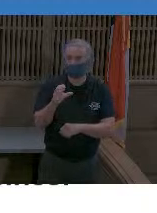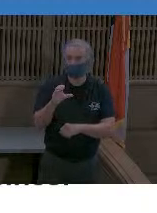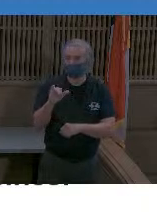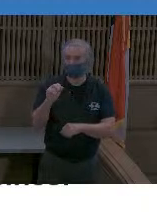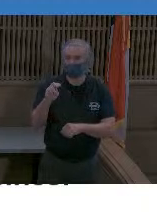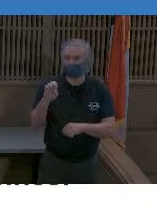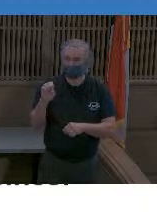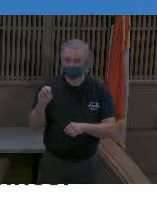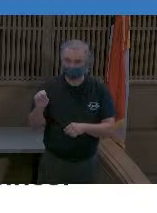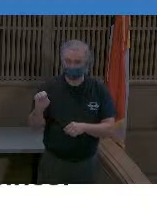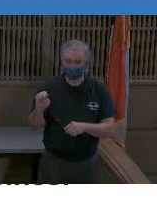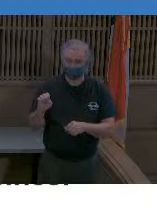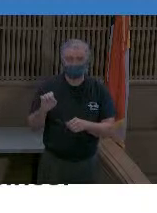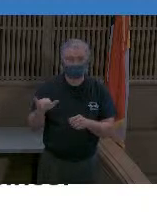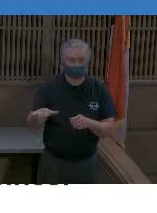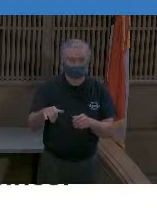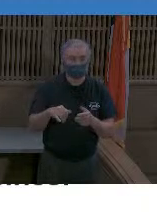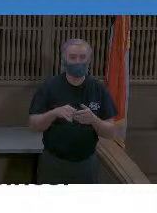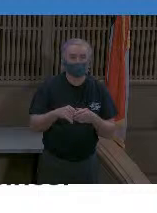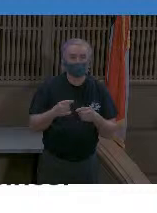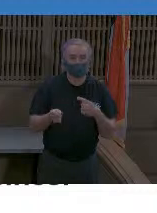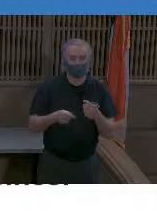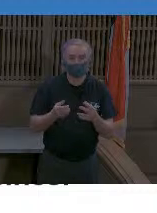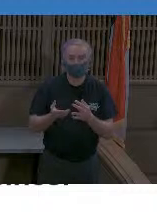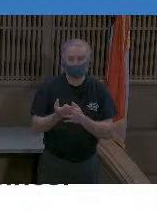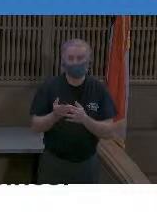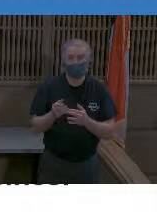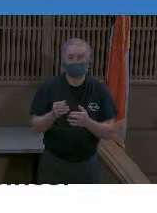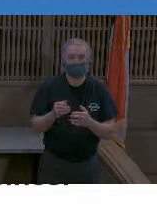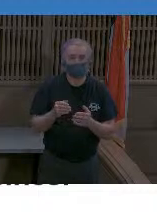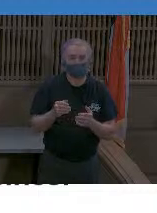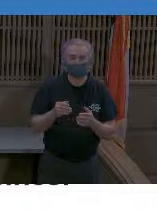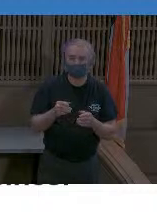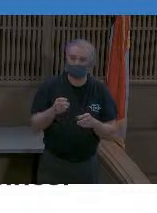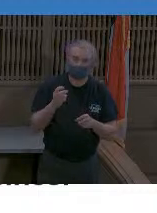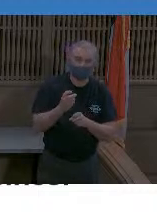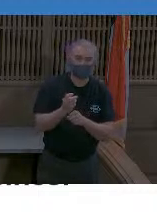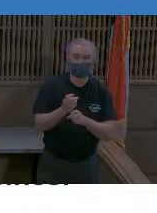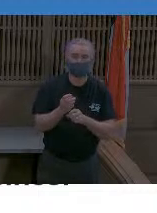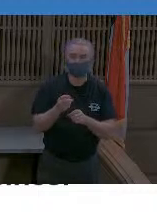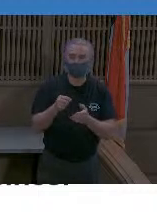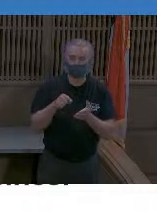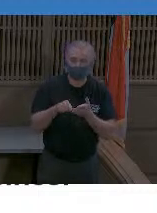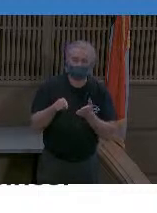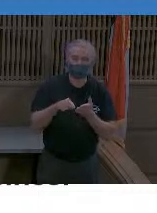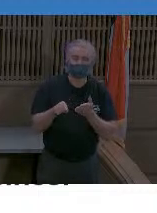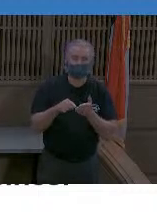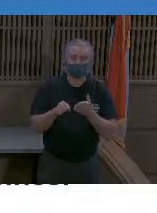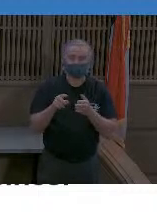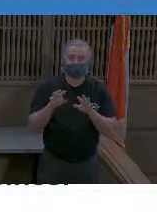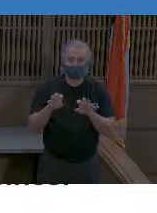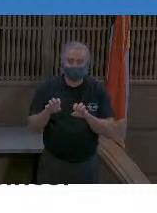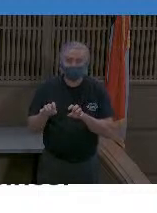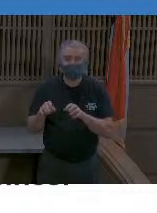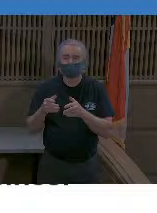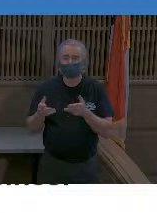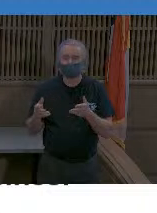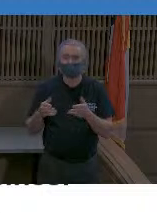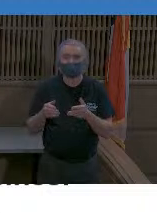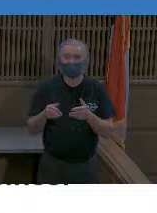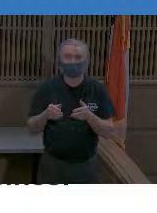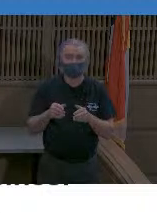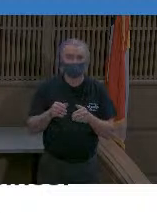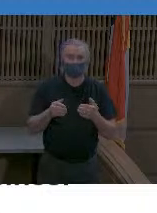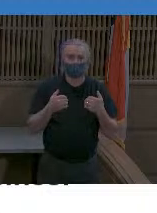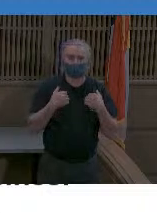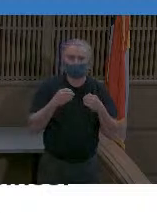thus far, we're seeing good results. We haven't had anyone in our community that has reacted negatively